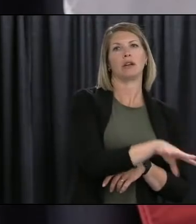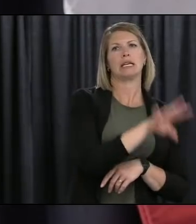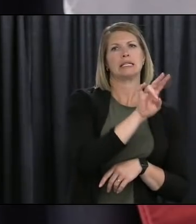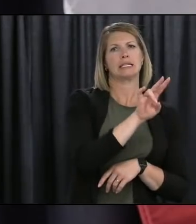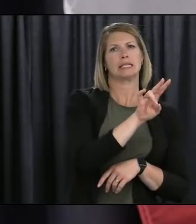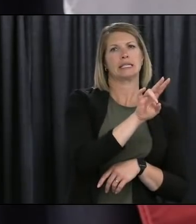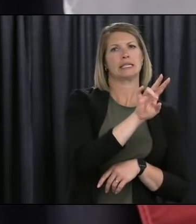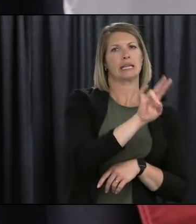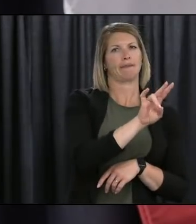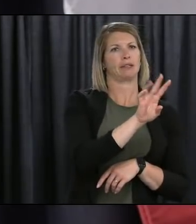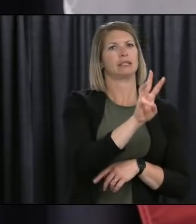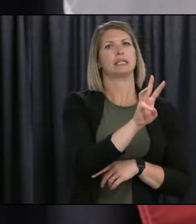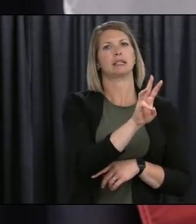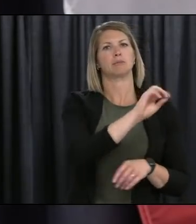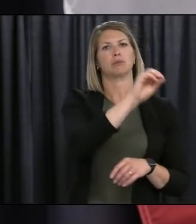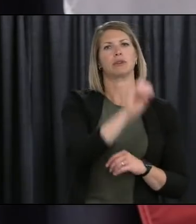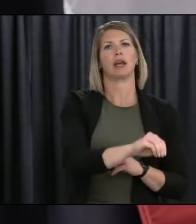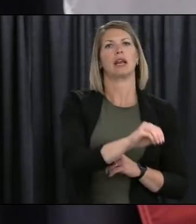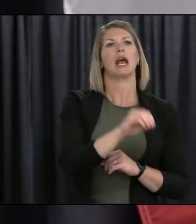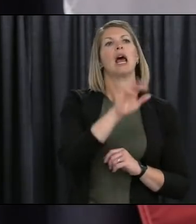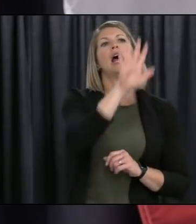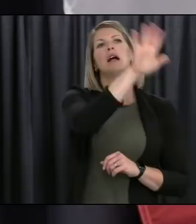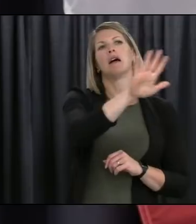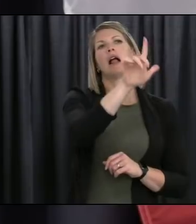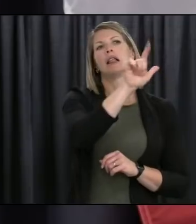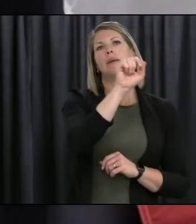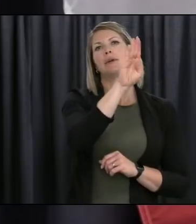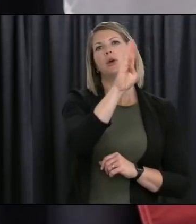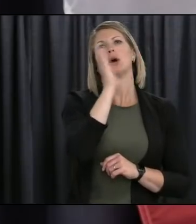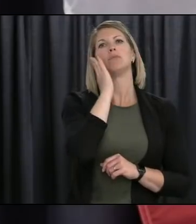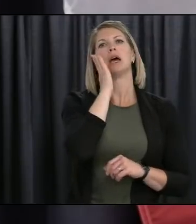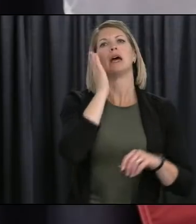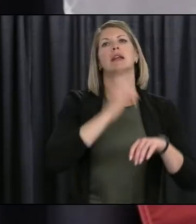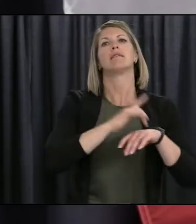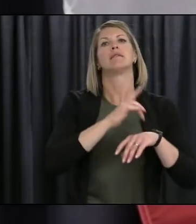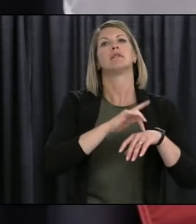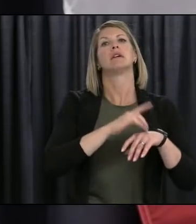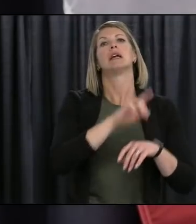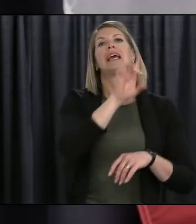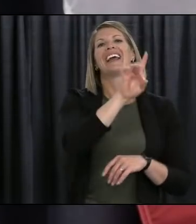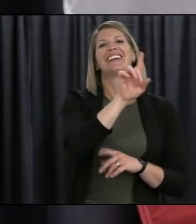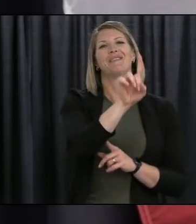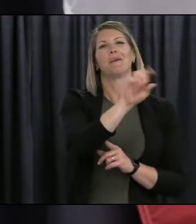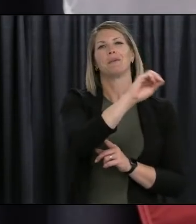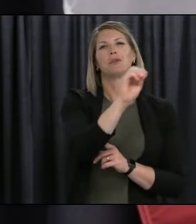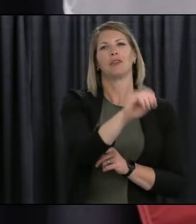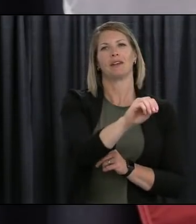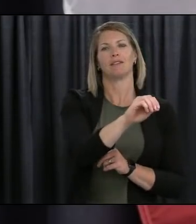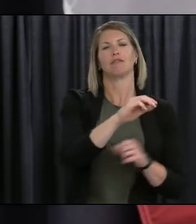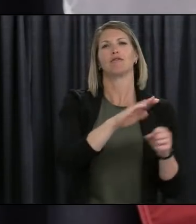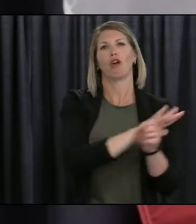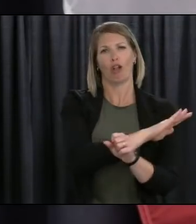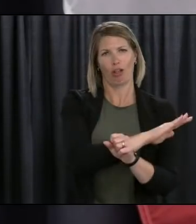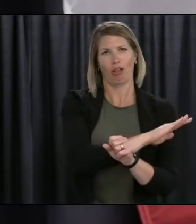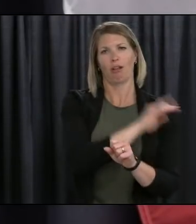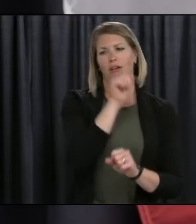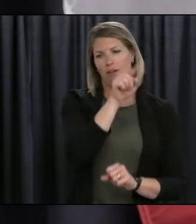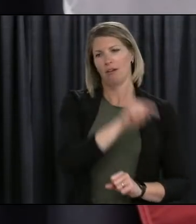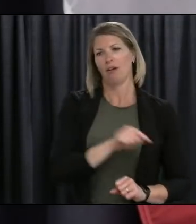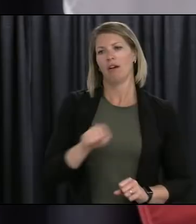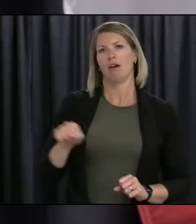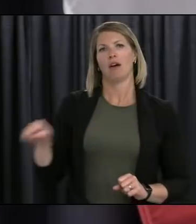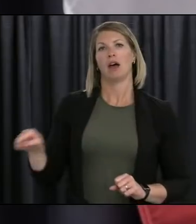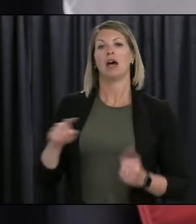those people who receive primary care through private fee-for-service offices, then obviously we would encourage